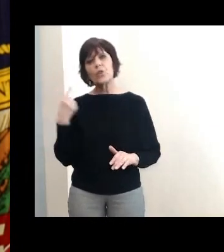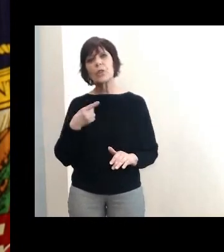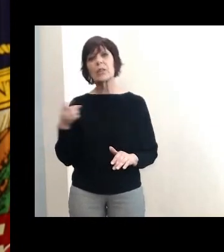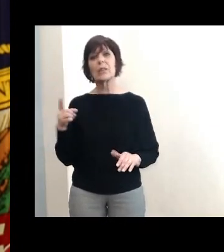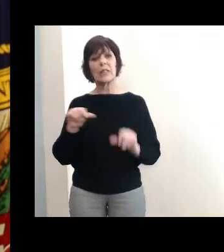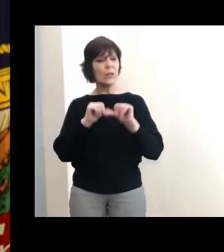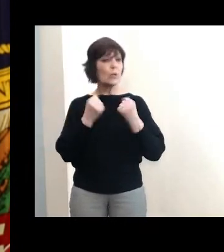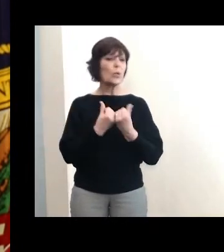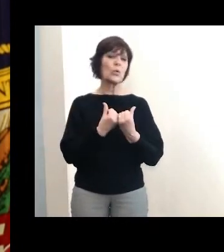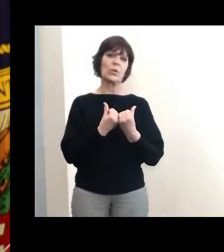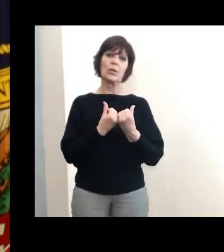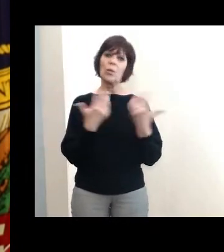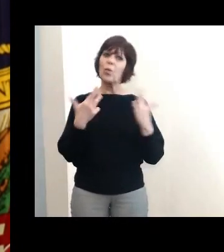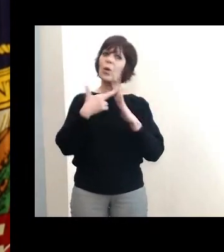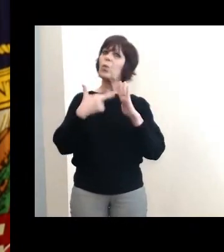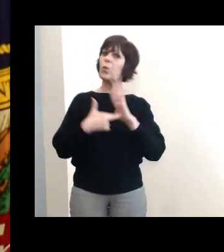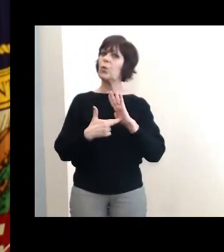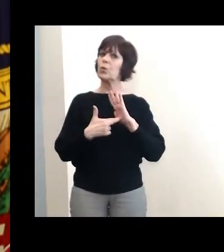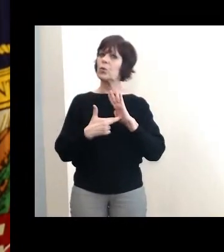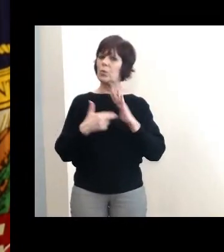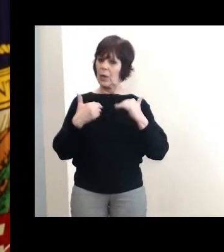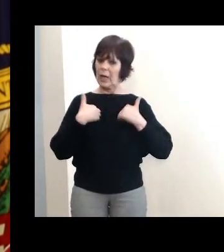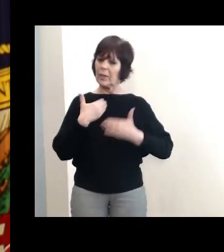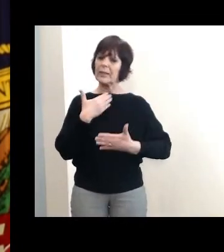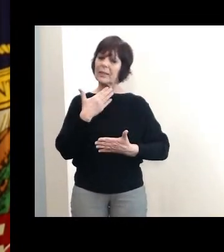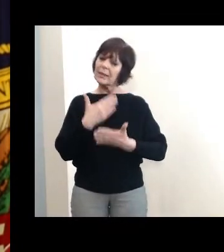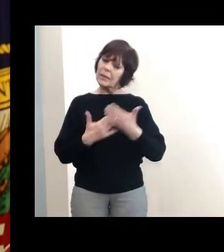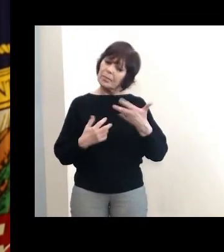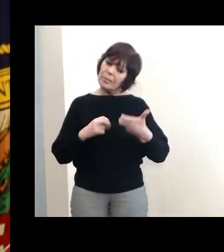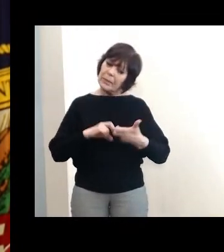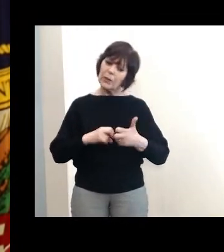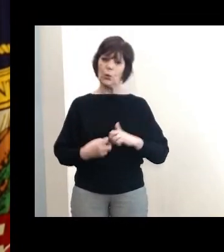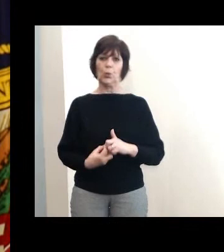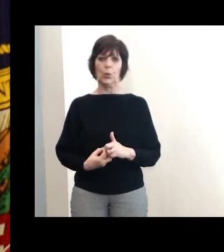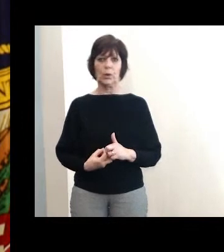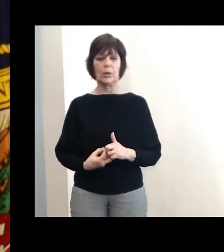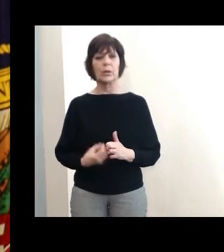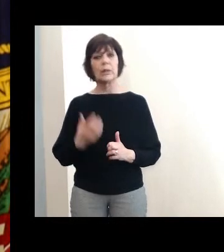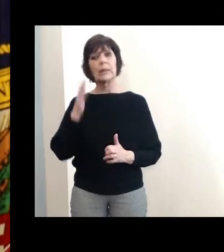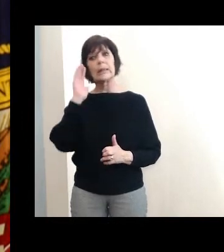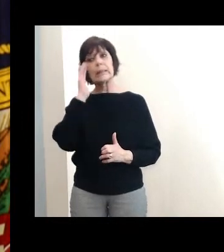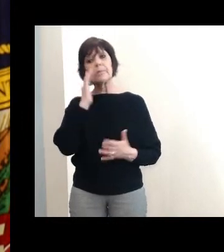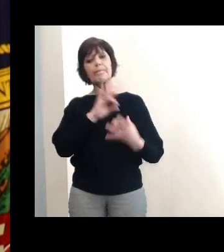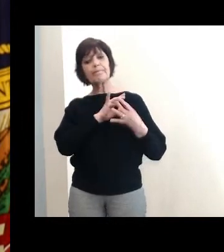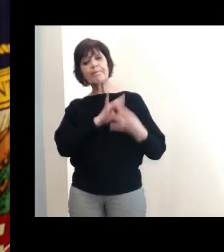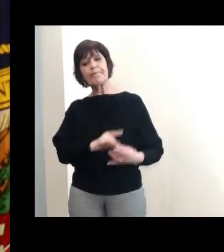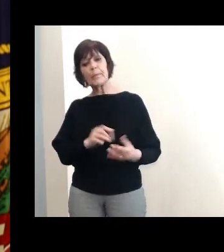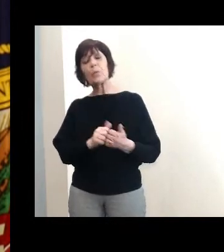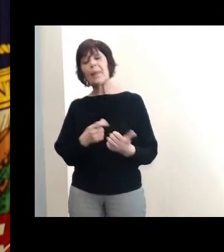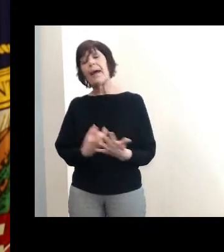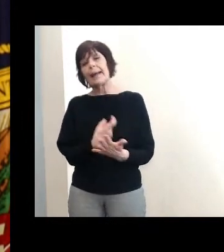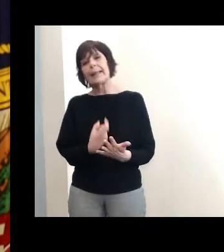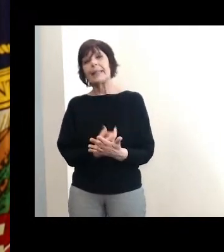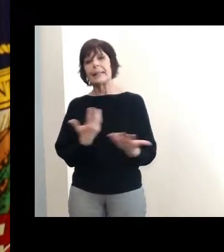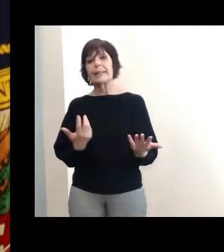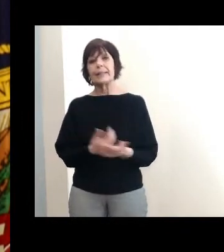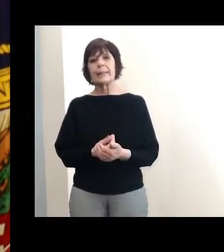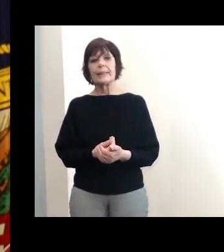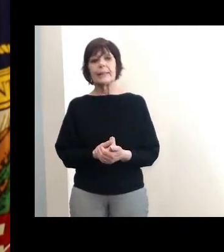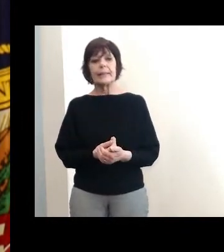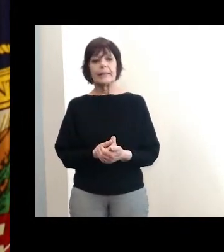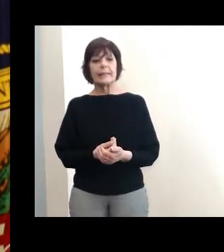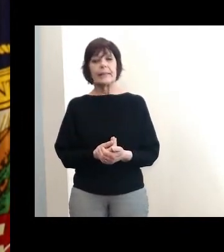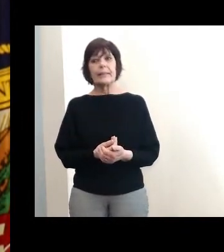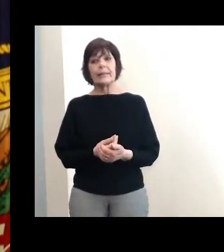the associations what the rules are, because we're having some issues, and it seems to be associated primarily with hockey, which, as the